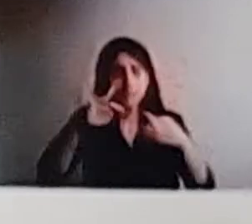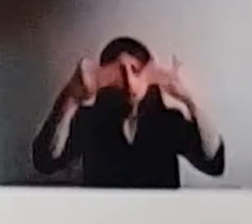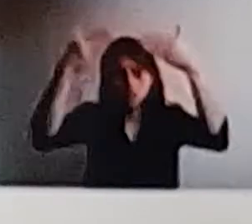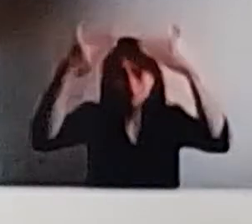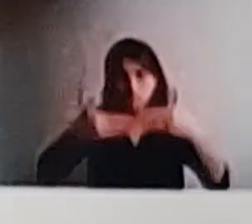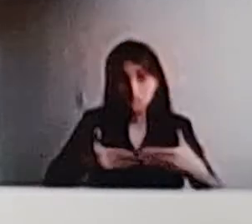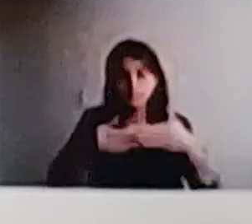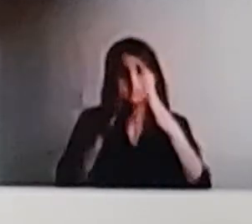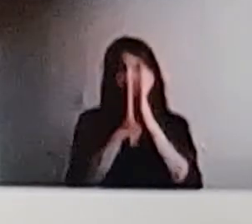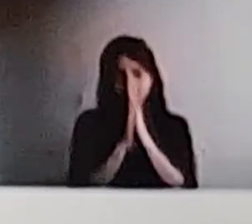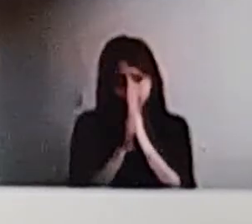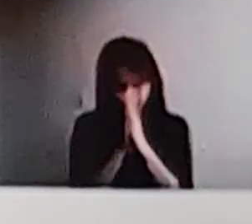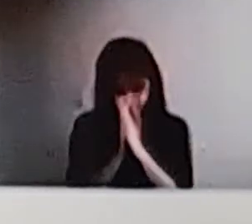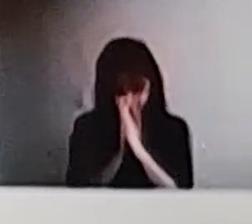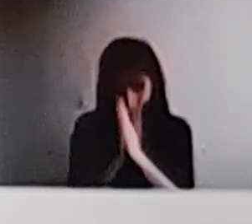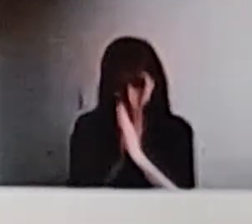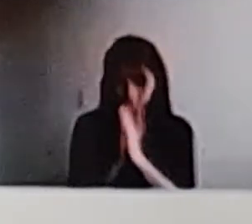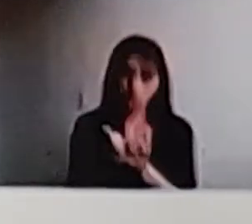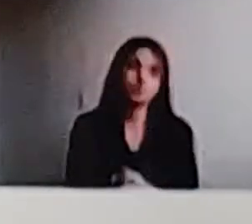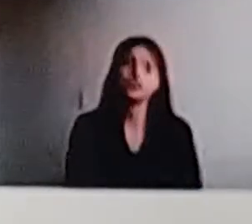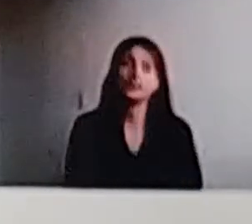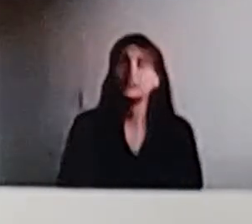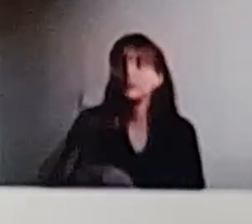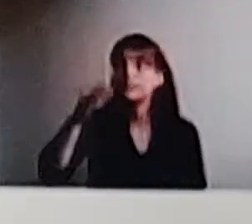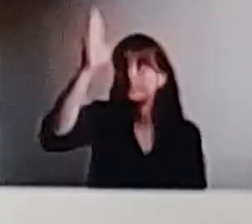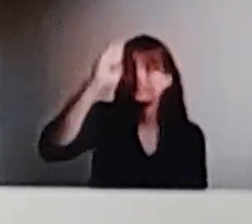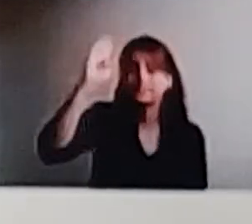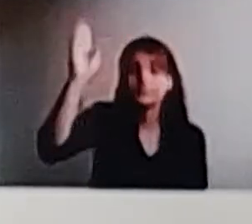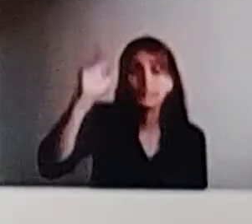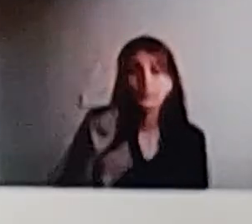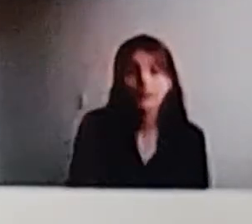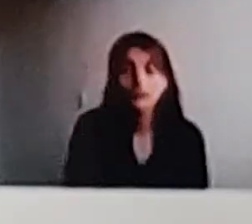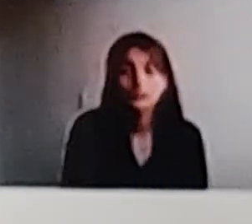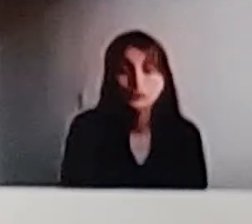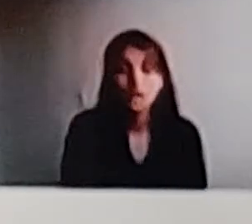Parking for disabled in all Sharjah city. And the hotels also having